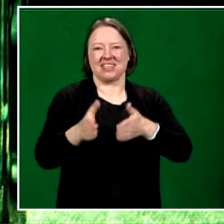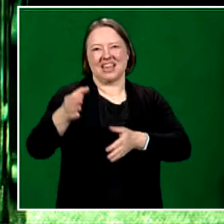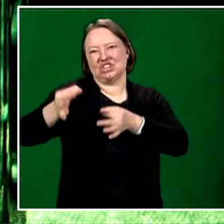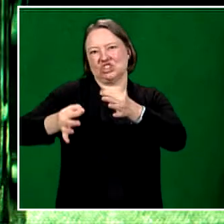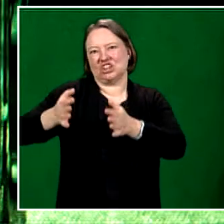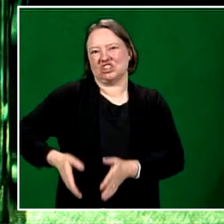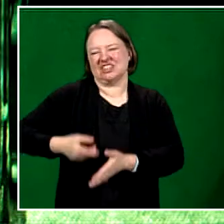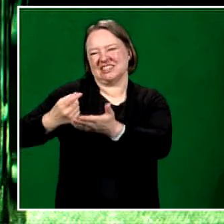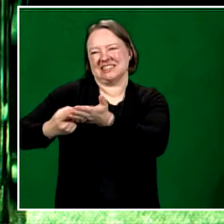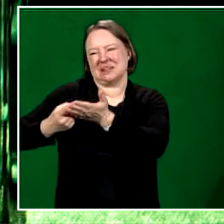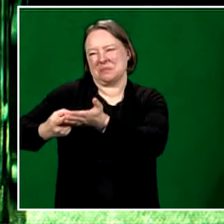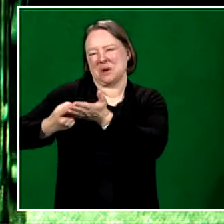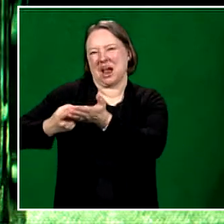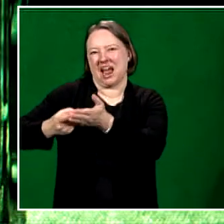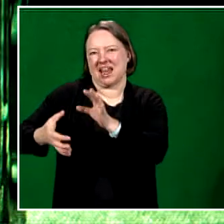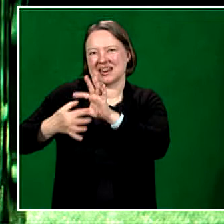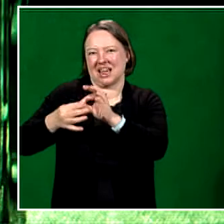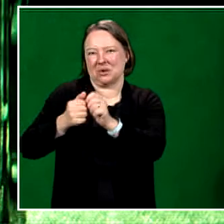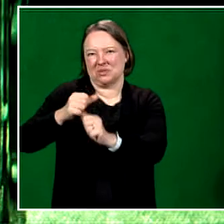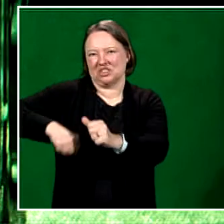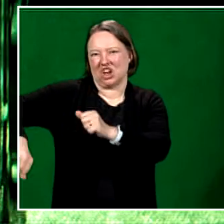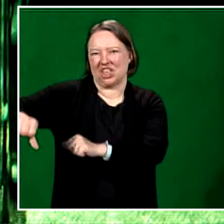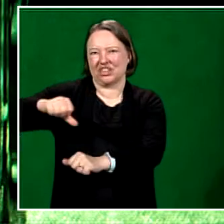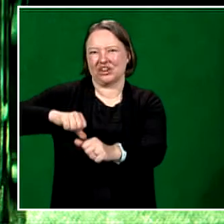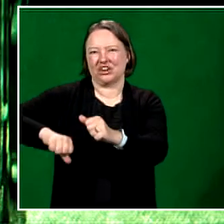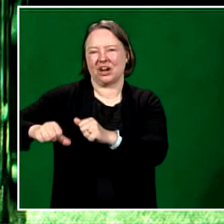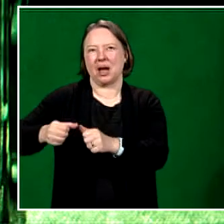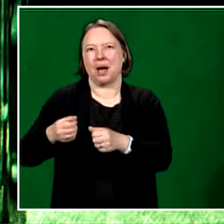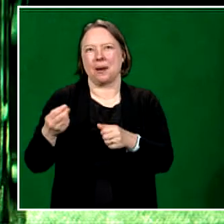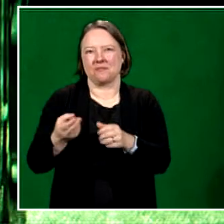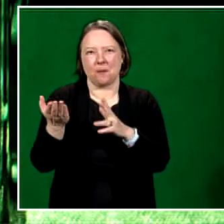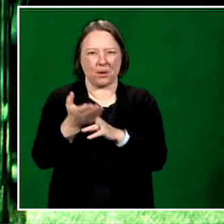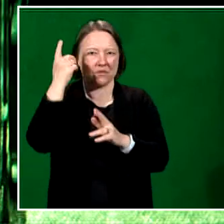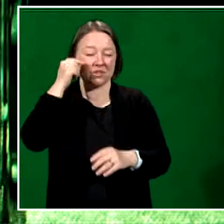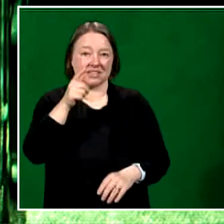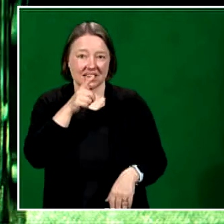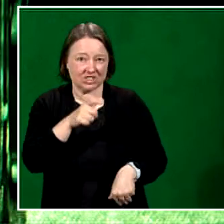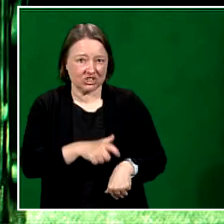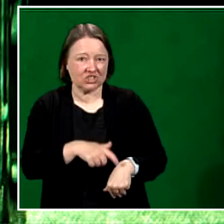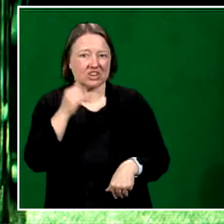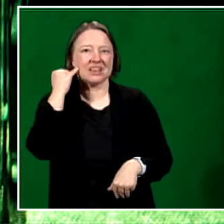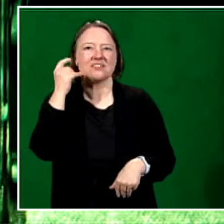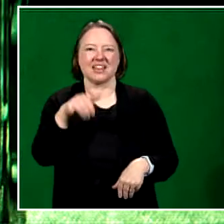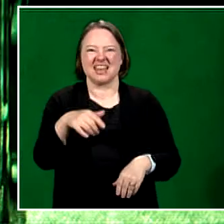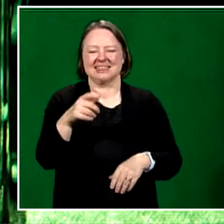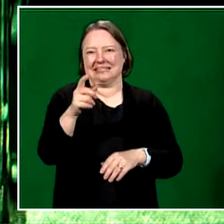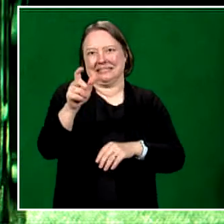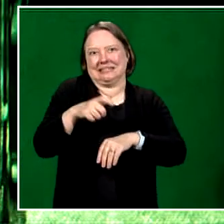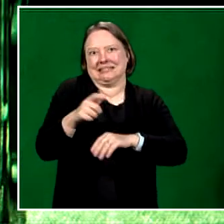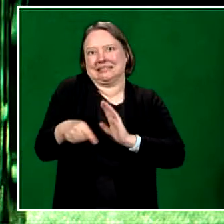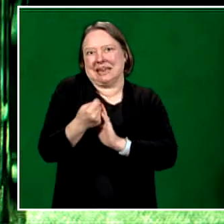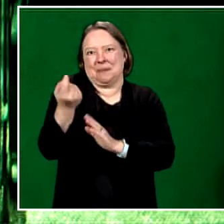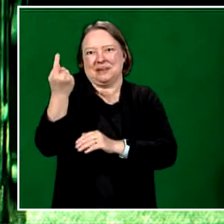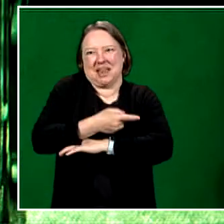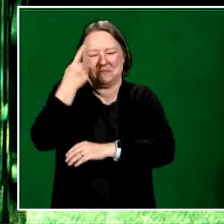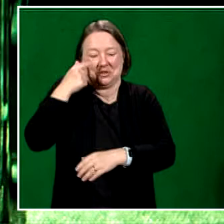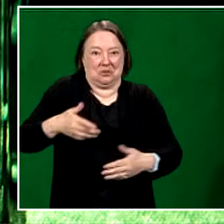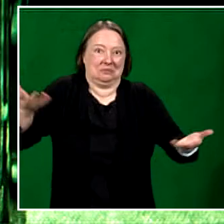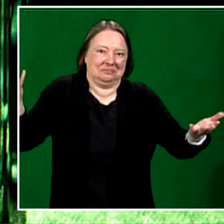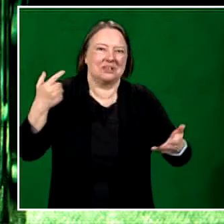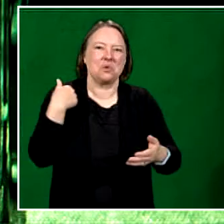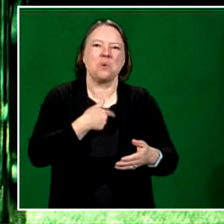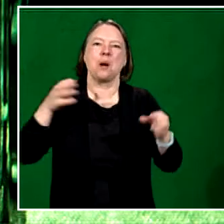judges deliberate and connect with each other. Take some break for lunch, if that's that time of day for you. We're going to come